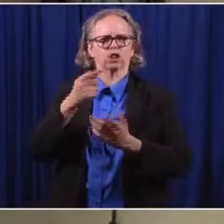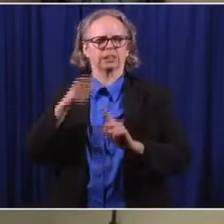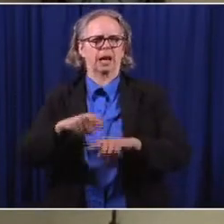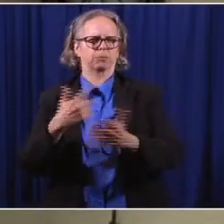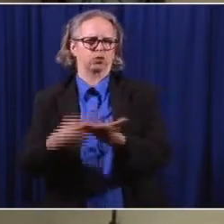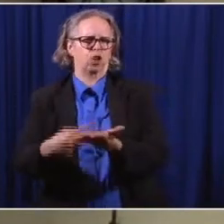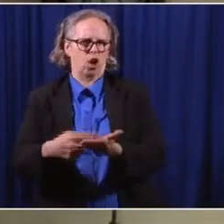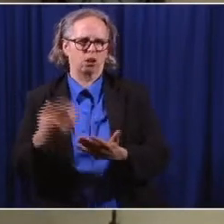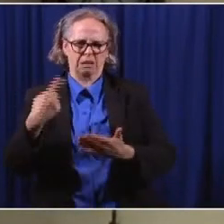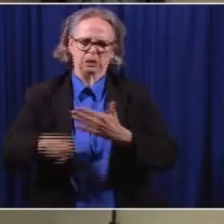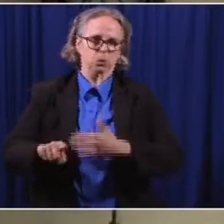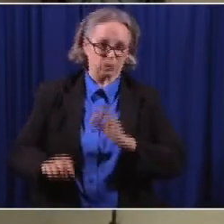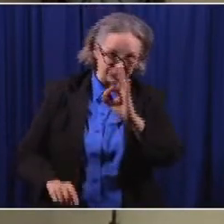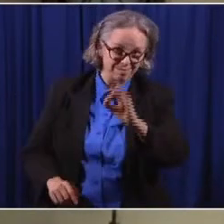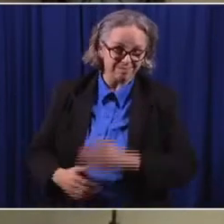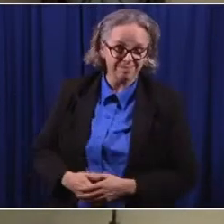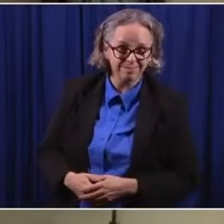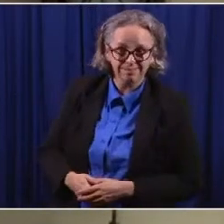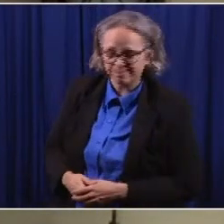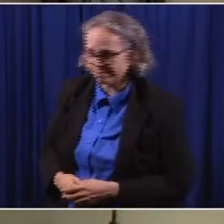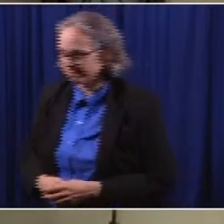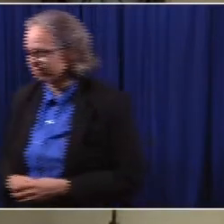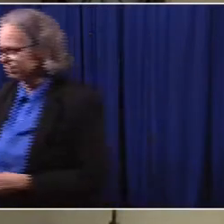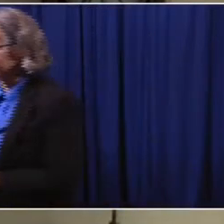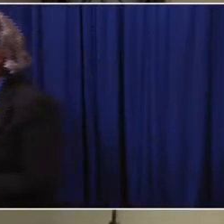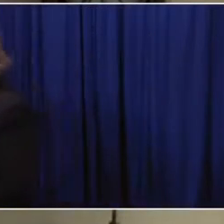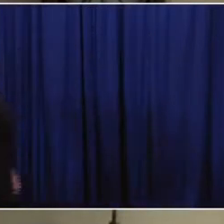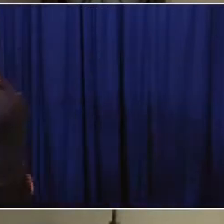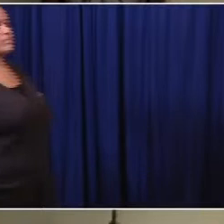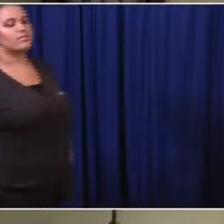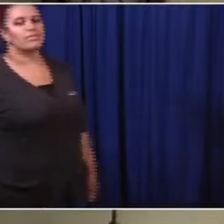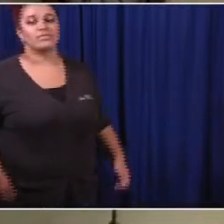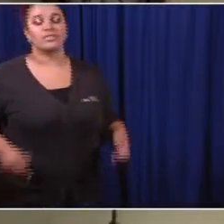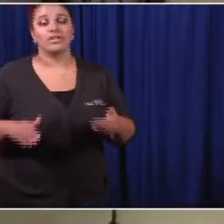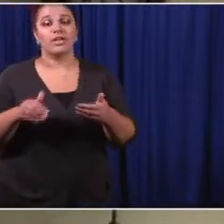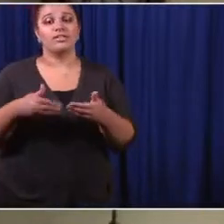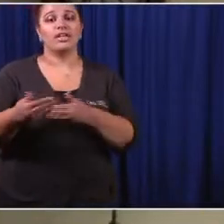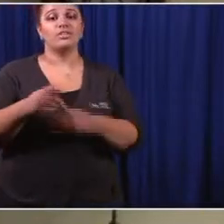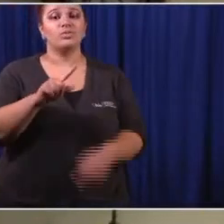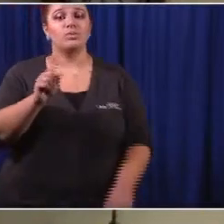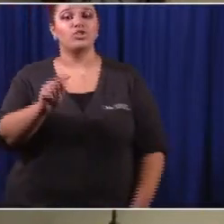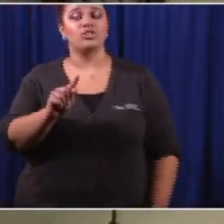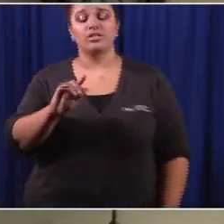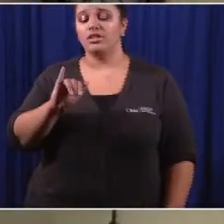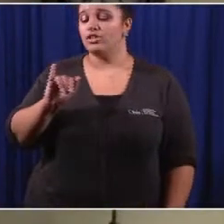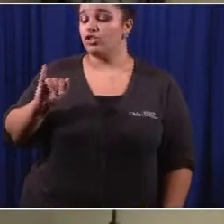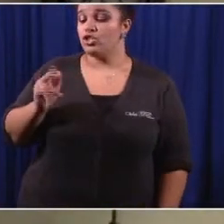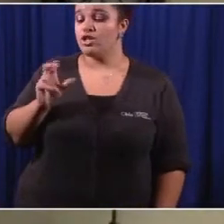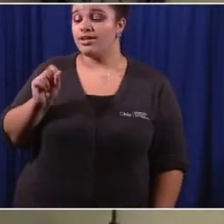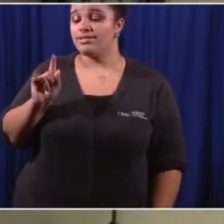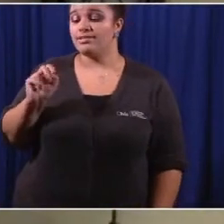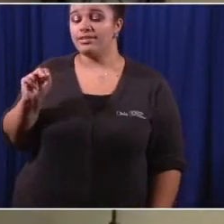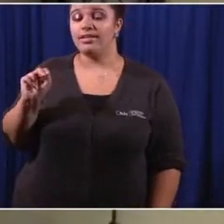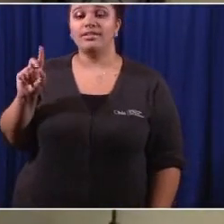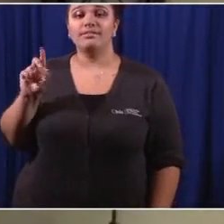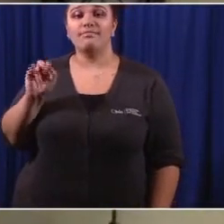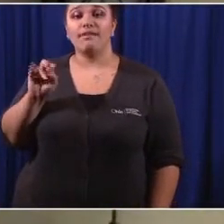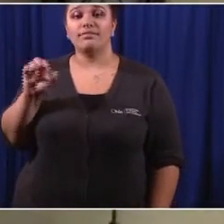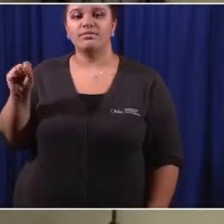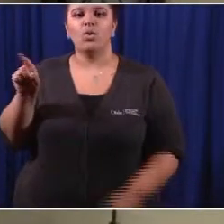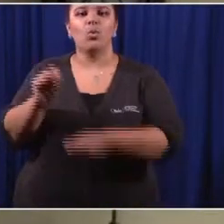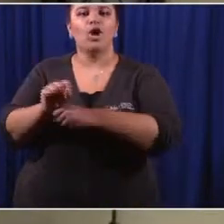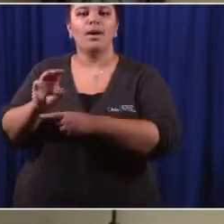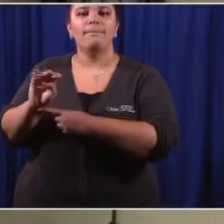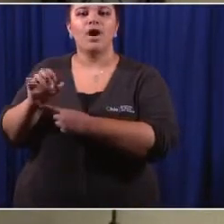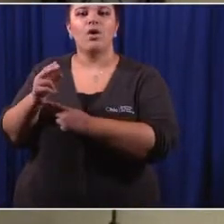Next question is from Justin Dennis at mahoningmatters.com. Good afternoon, Governor. We've heard from